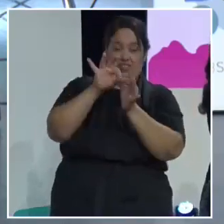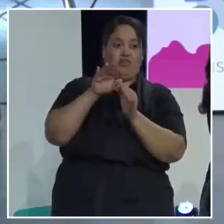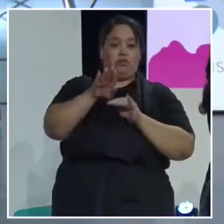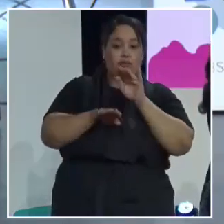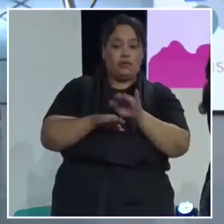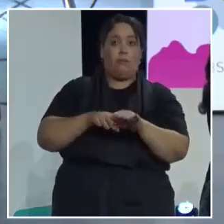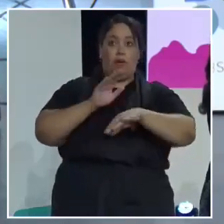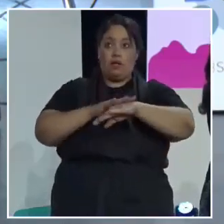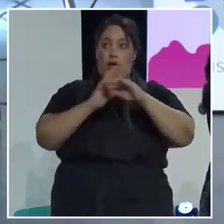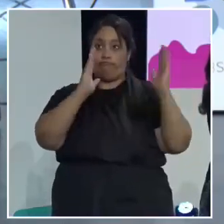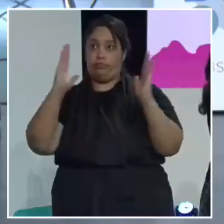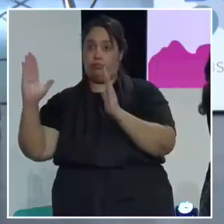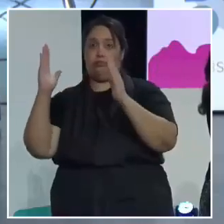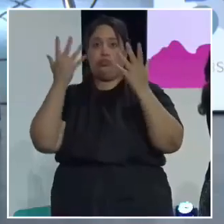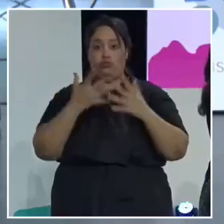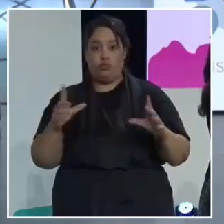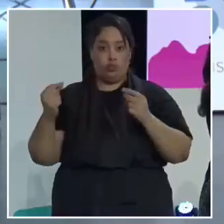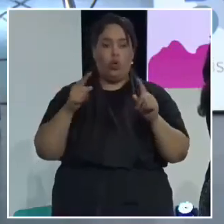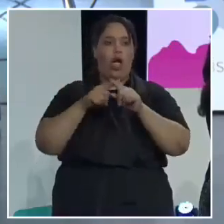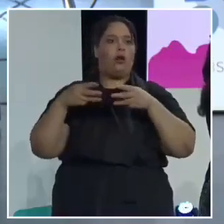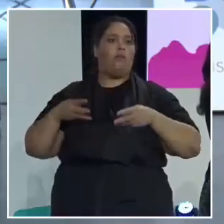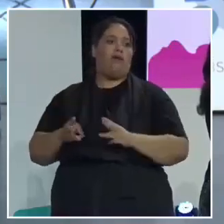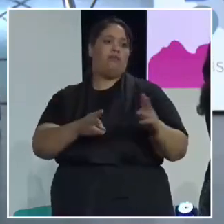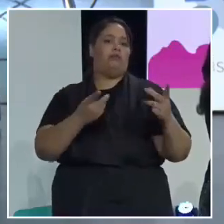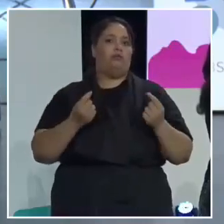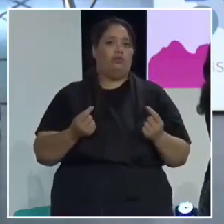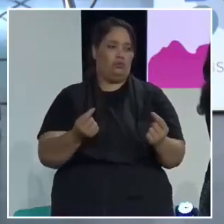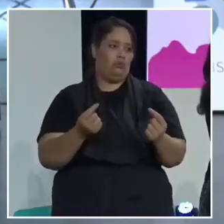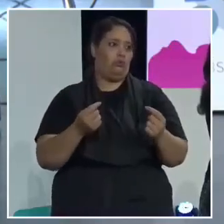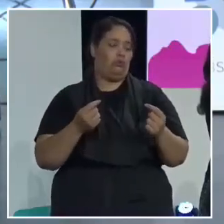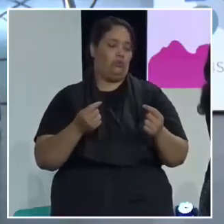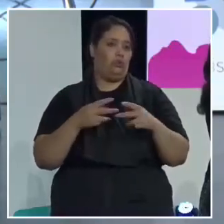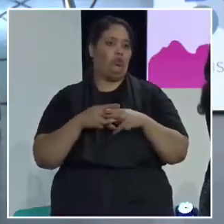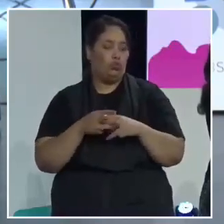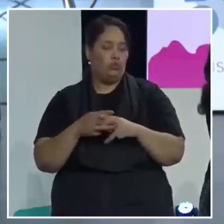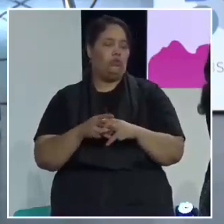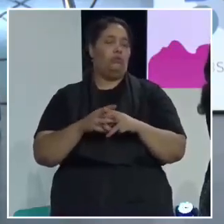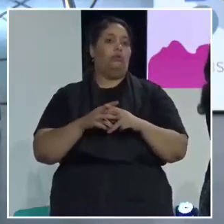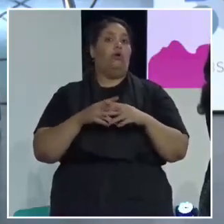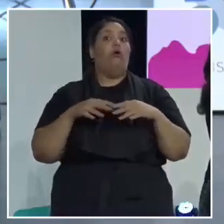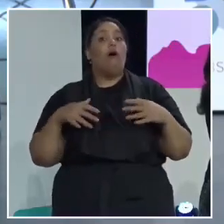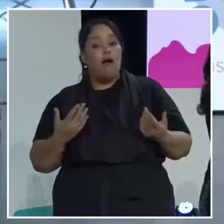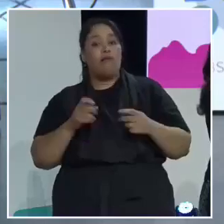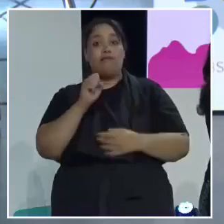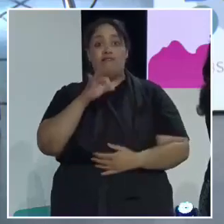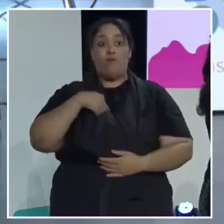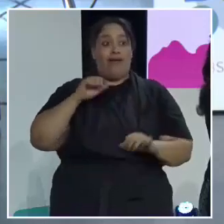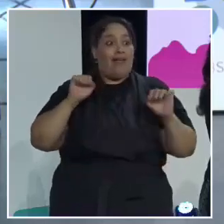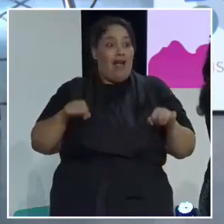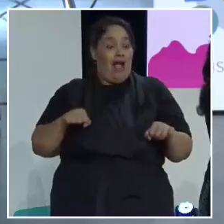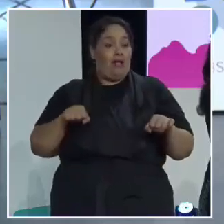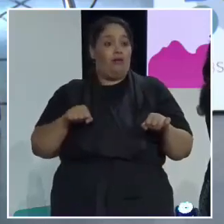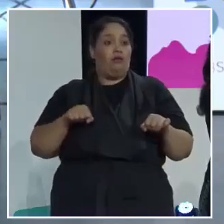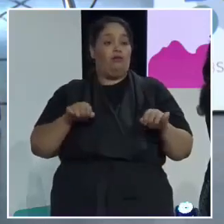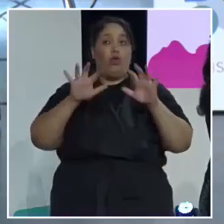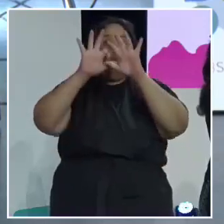time frame, and then also mechanism. Second, whether or not we can facilitate the